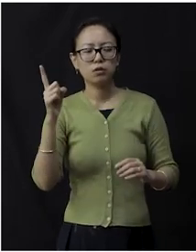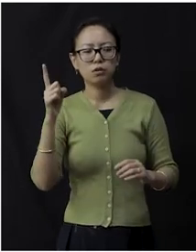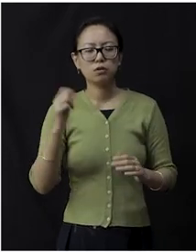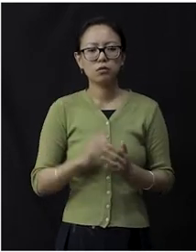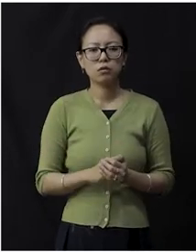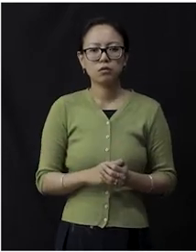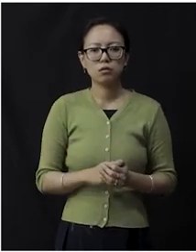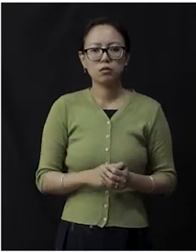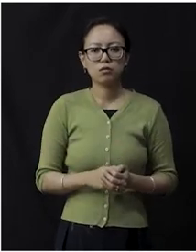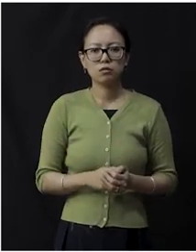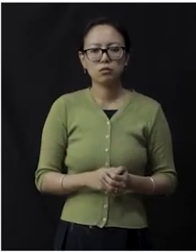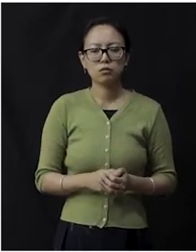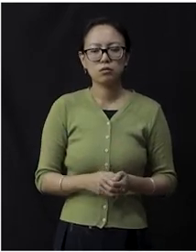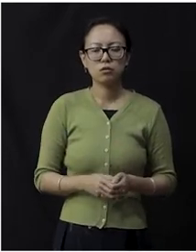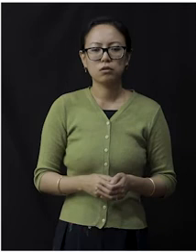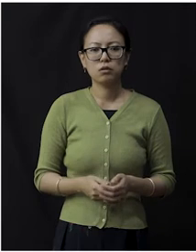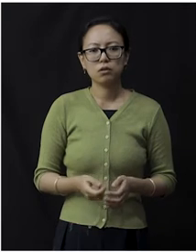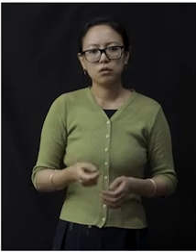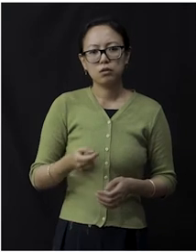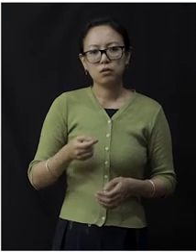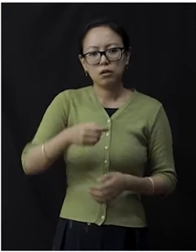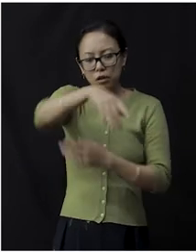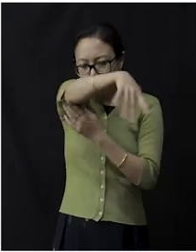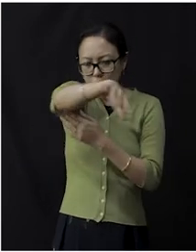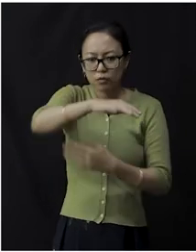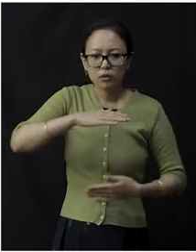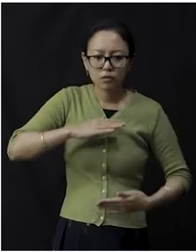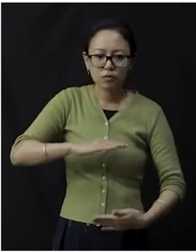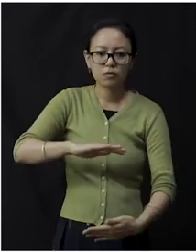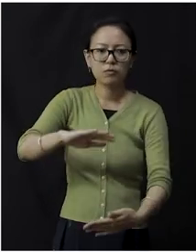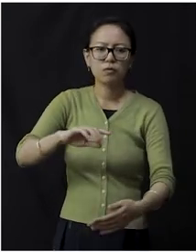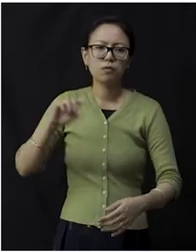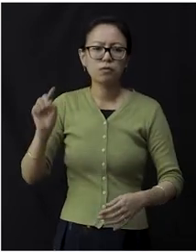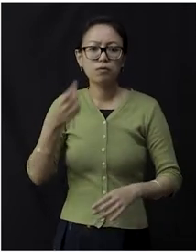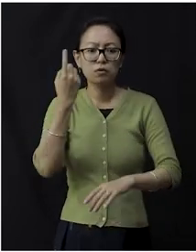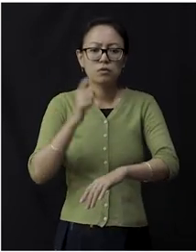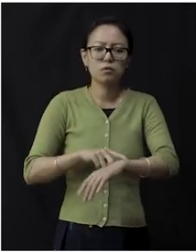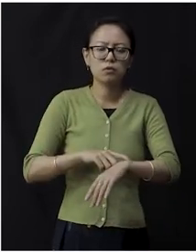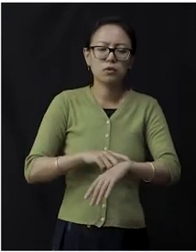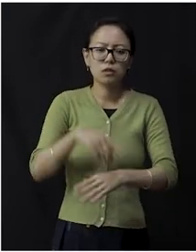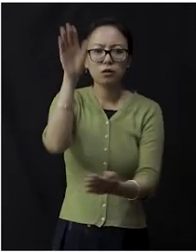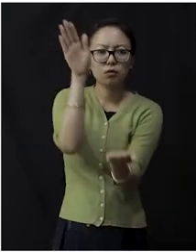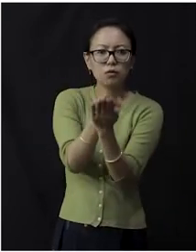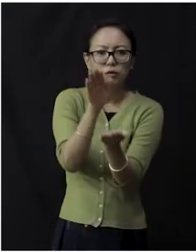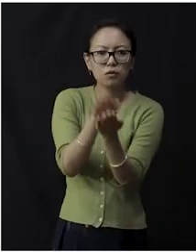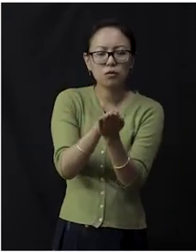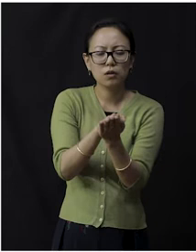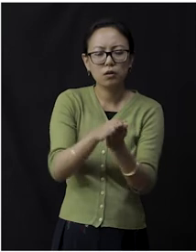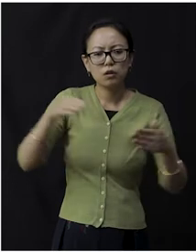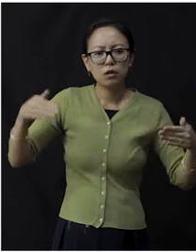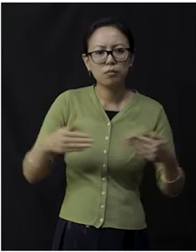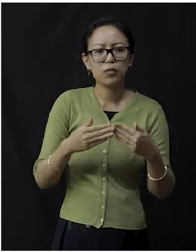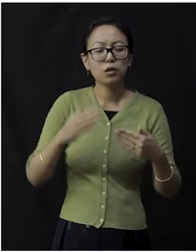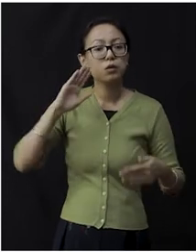the baby elephant first meet the crocodile? Let me think, where